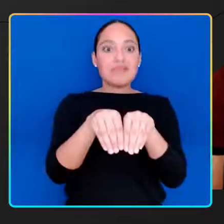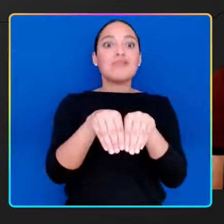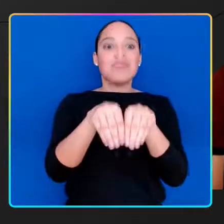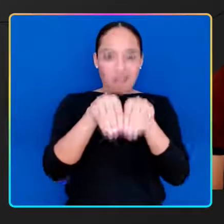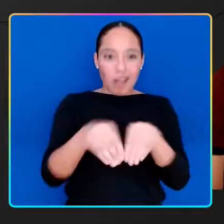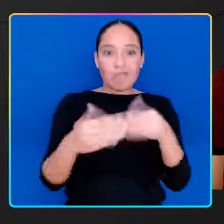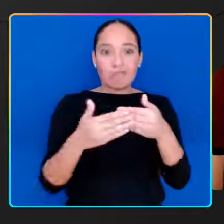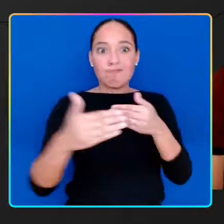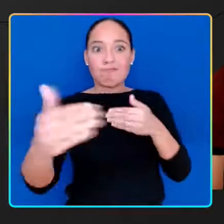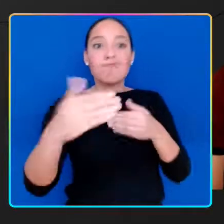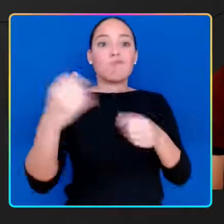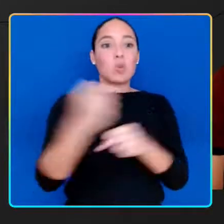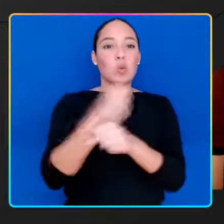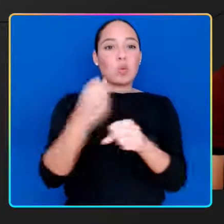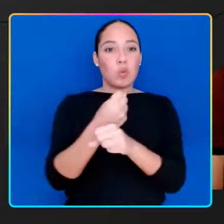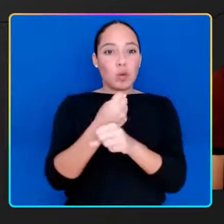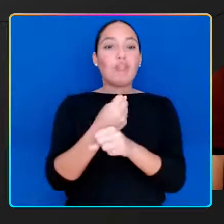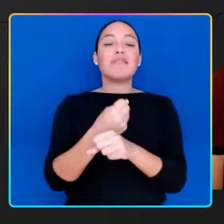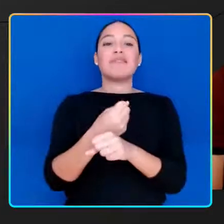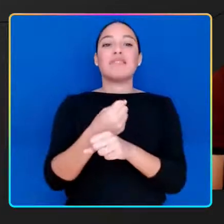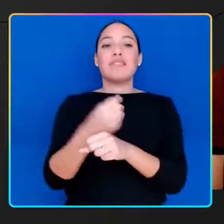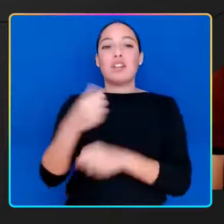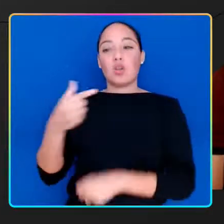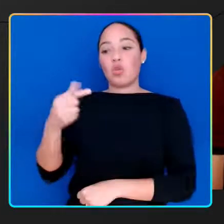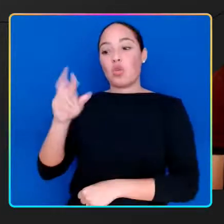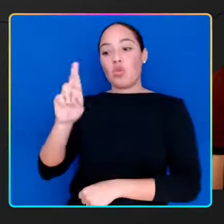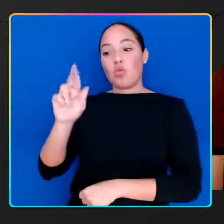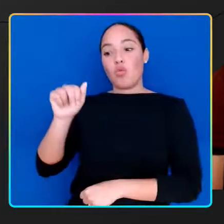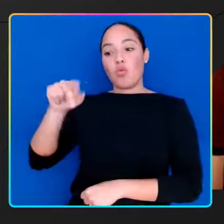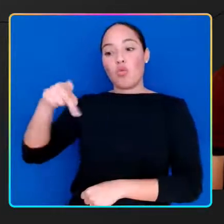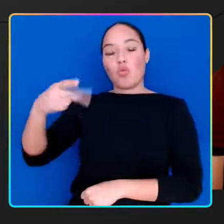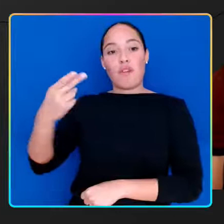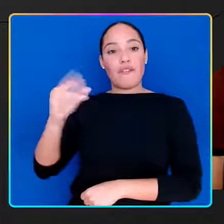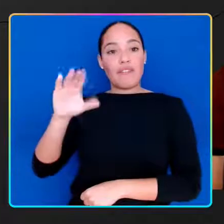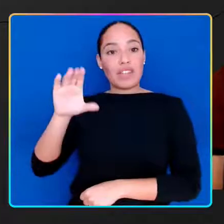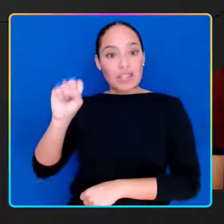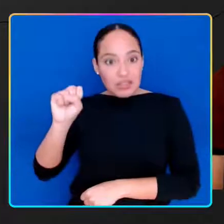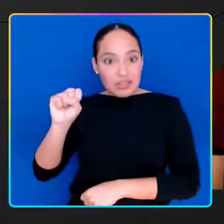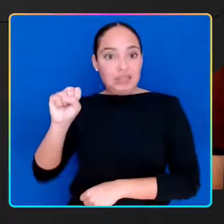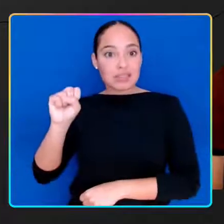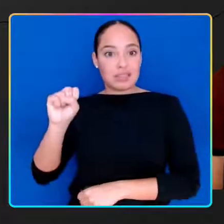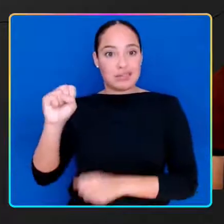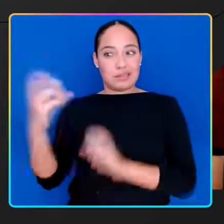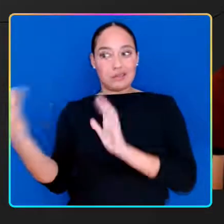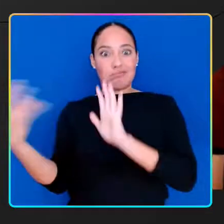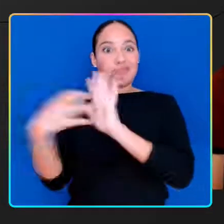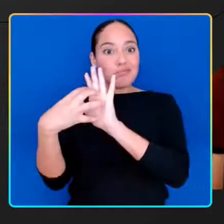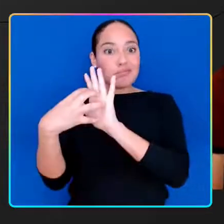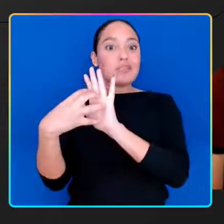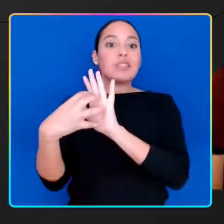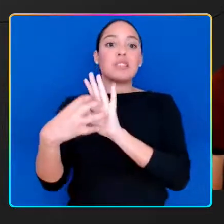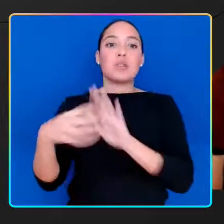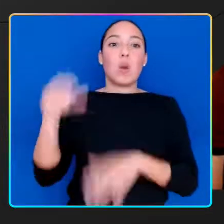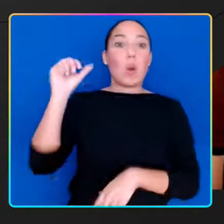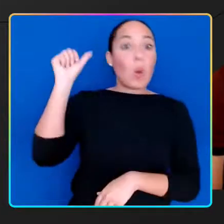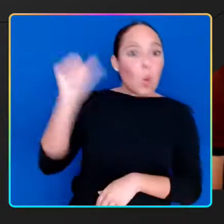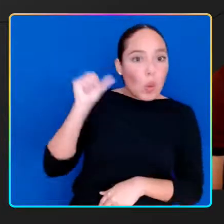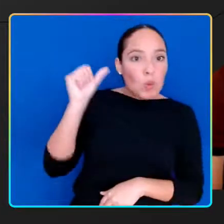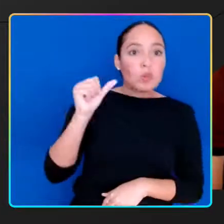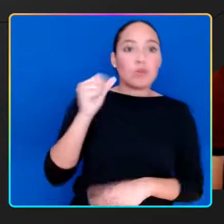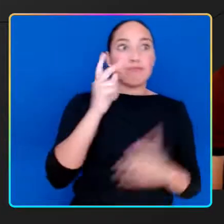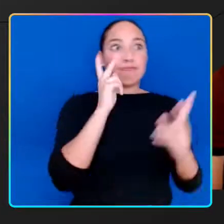tons of multimedia data, from audio, video, and images. And then this up to date, we are